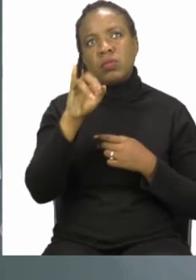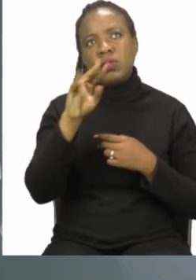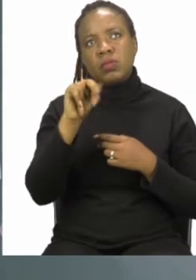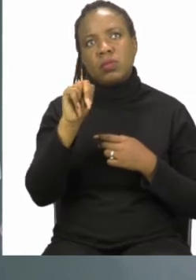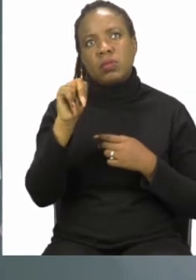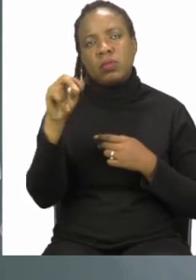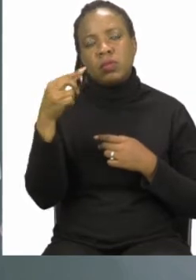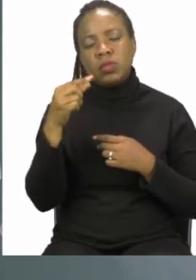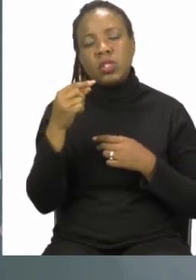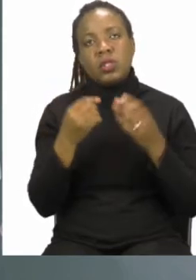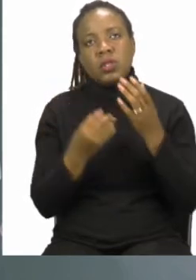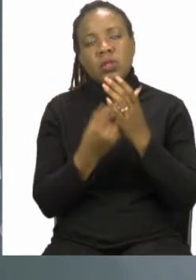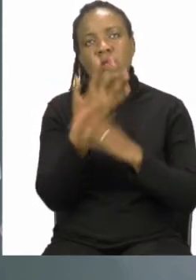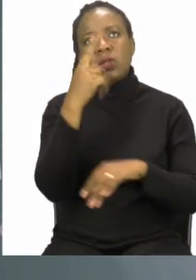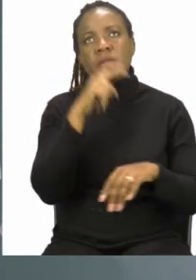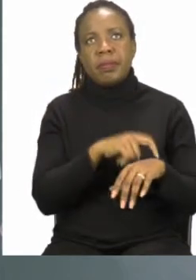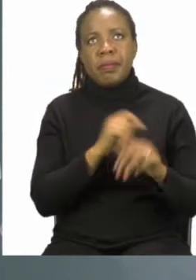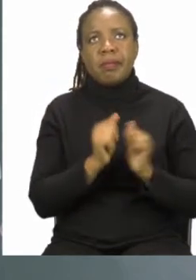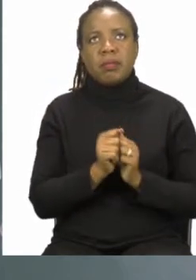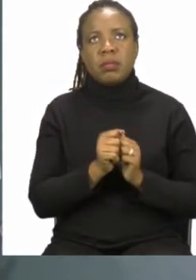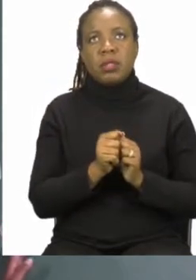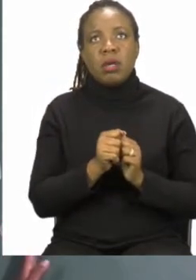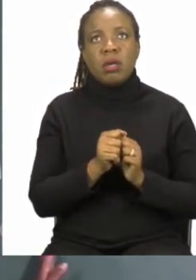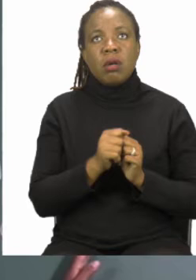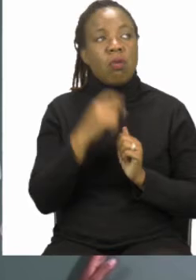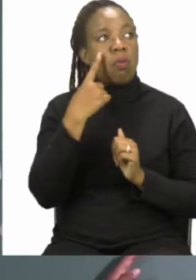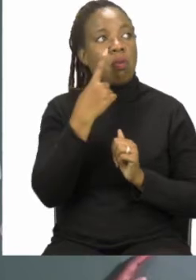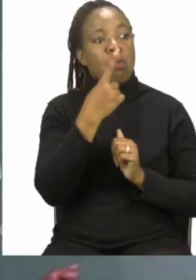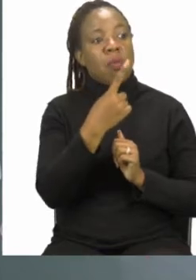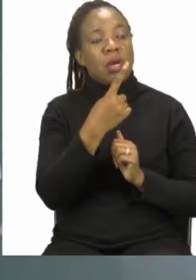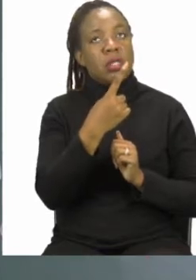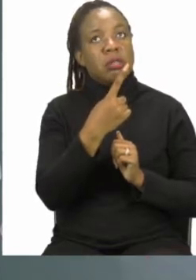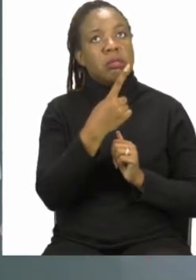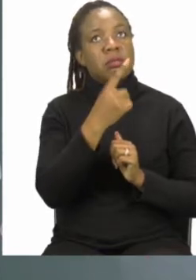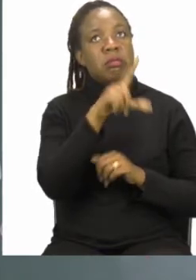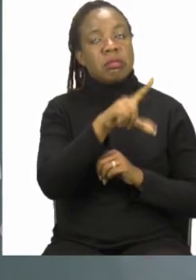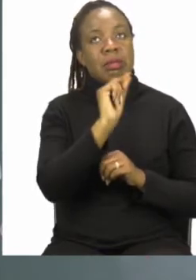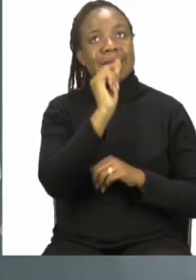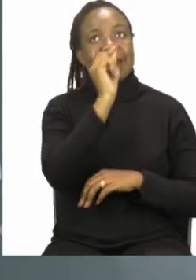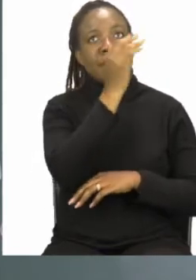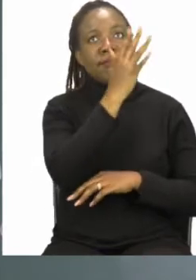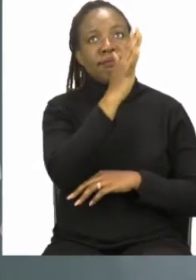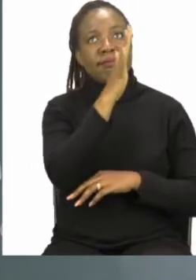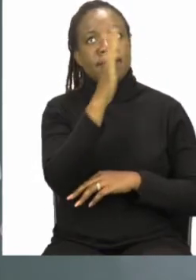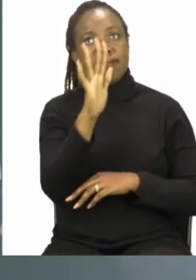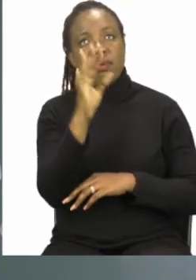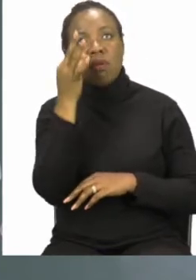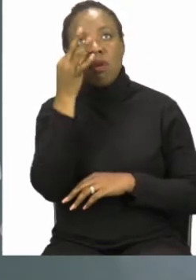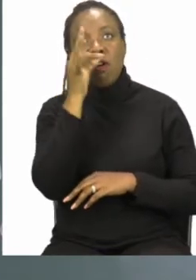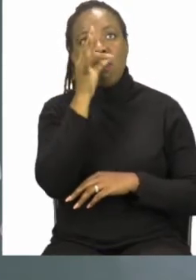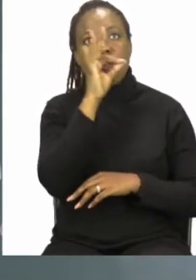The next one is, watch the trees' flowers as they